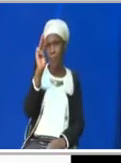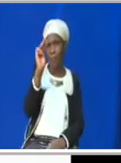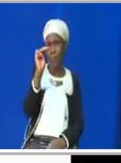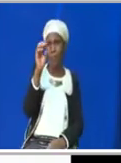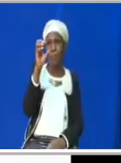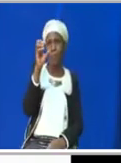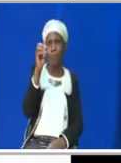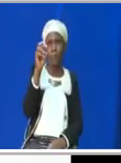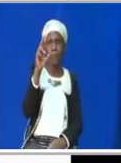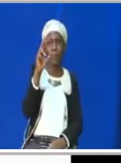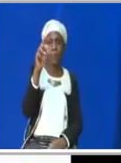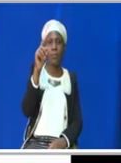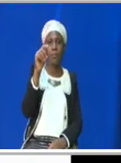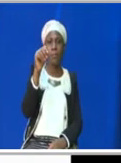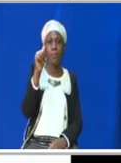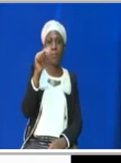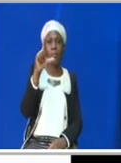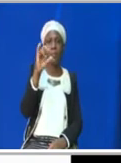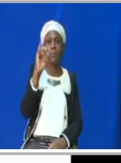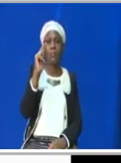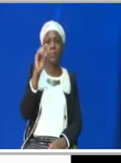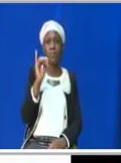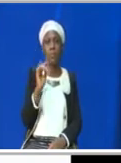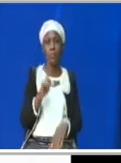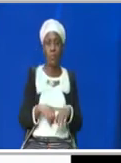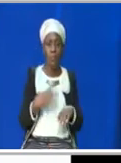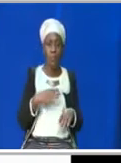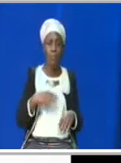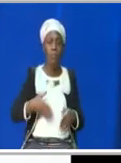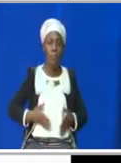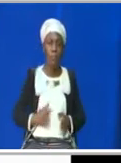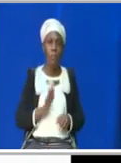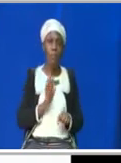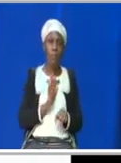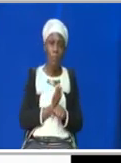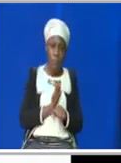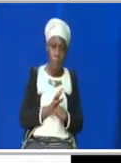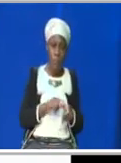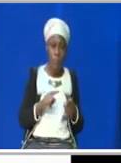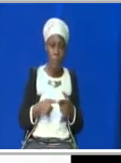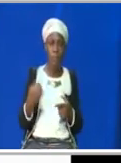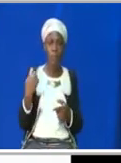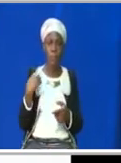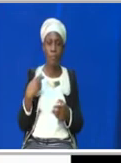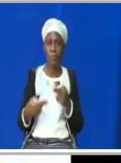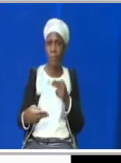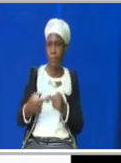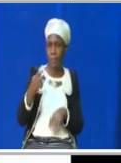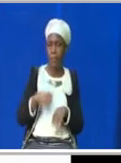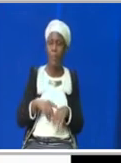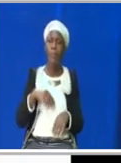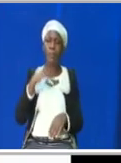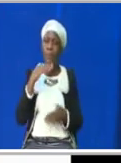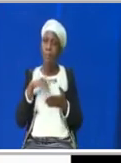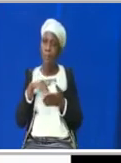population increases. If there are more deaths, the population reduces. The other one is